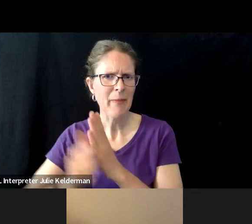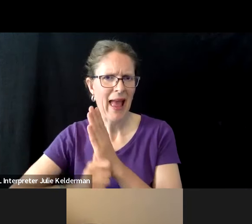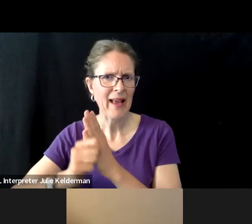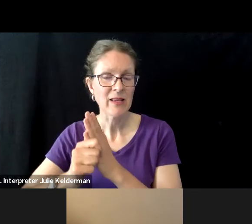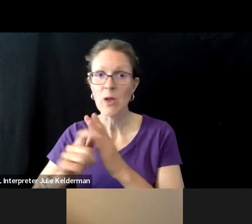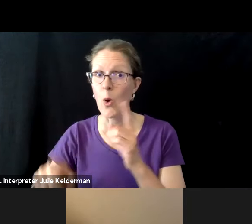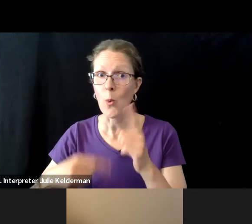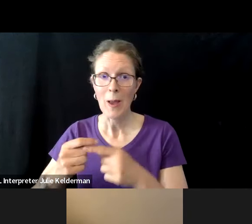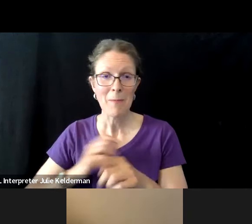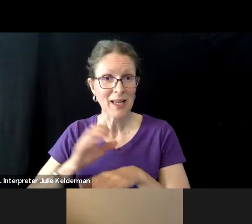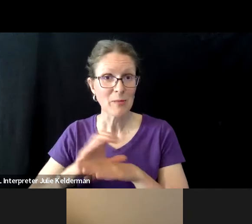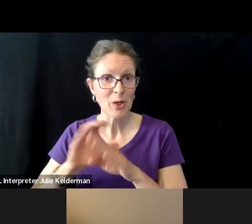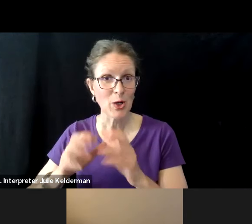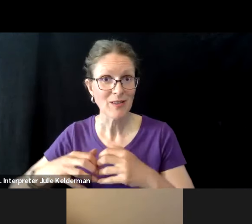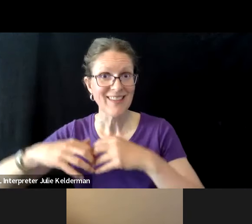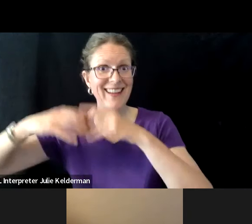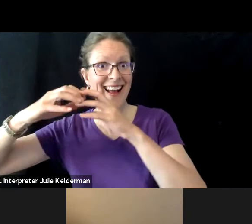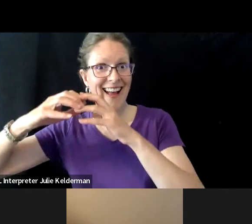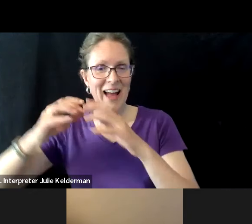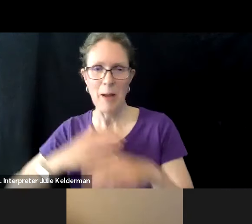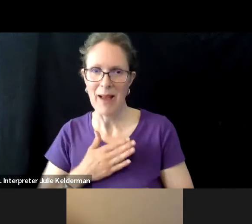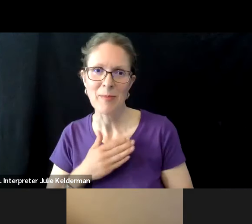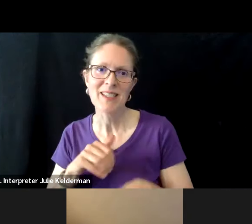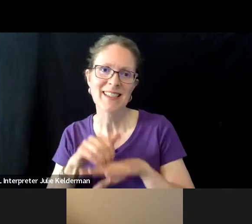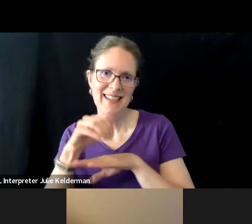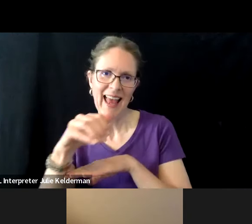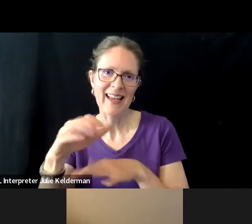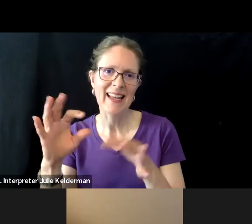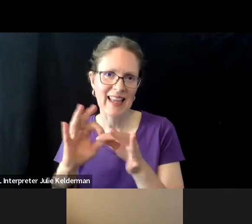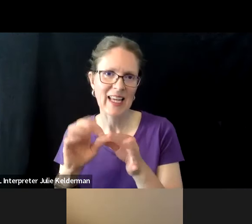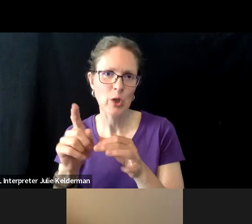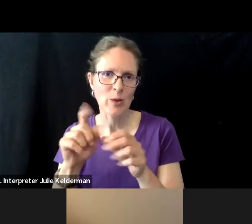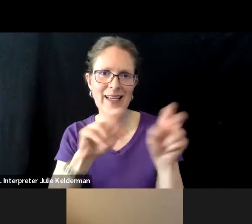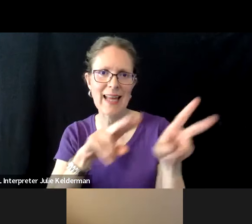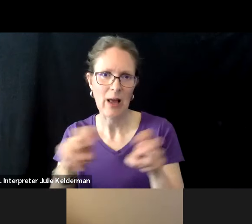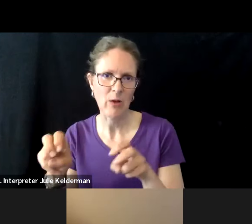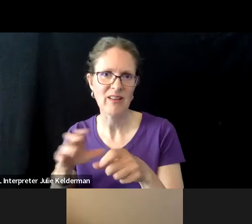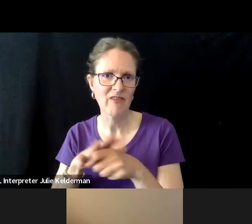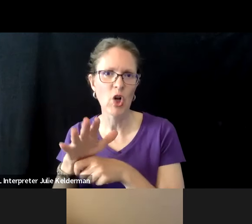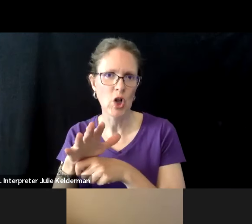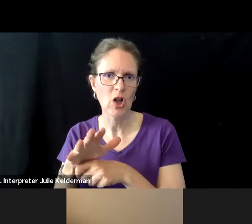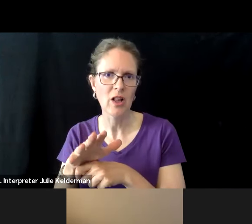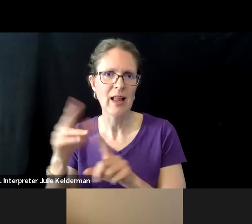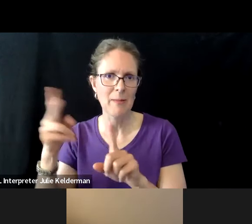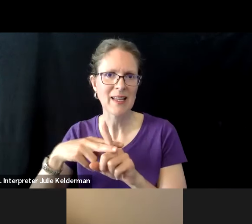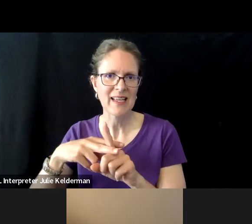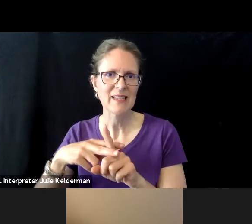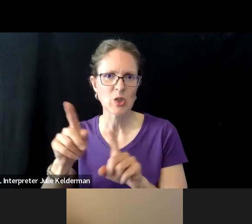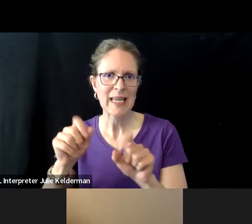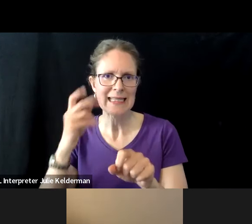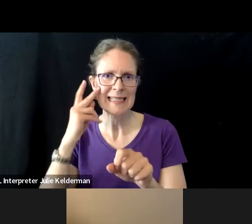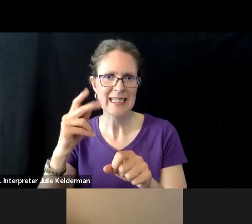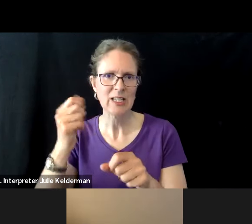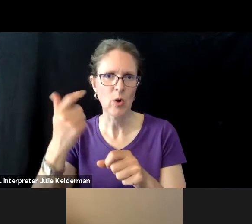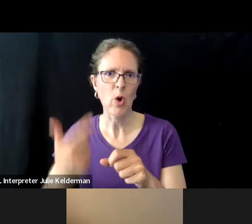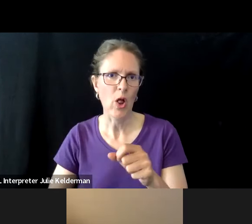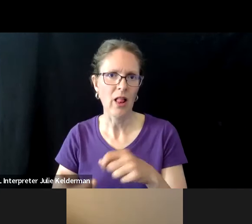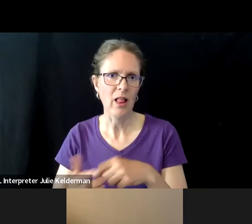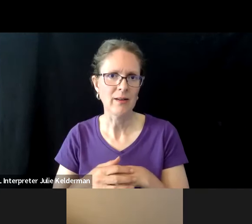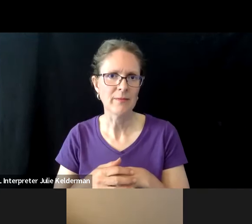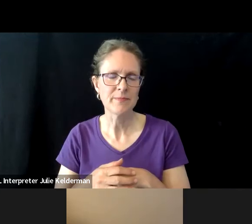does turn back on, I'm happy to send you a link to be able to download our full application so that you have it all in one place. And it has